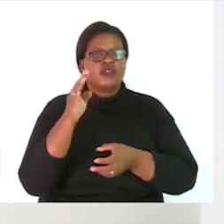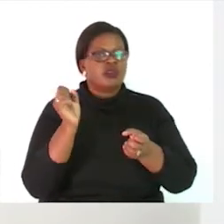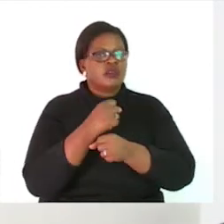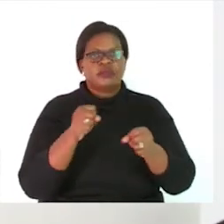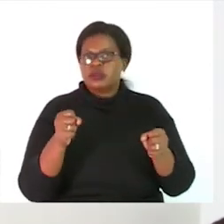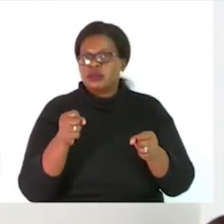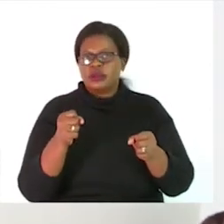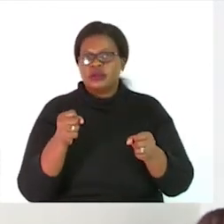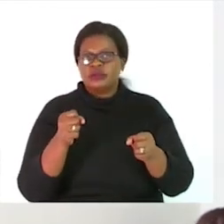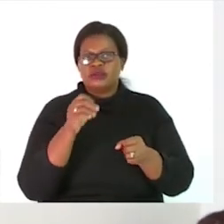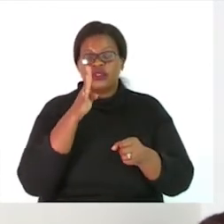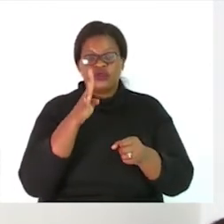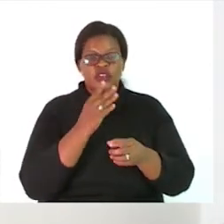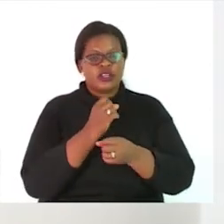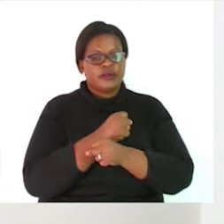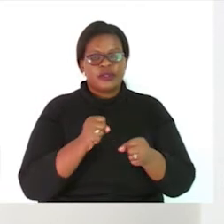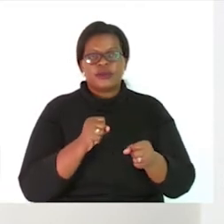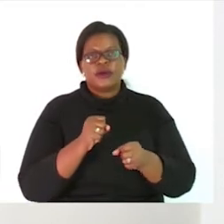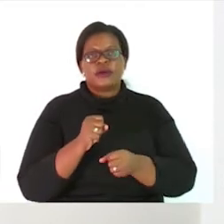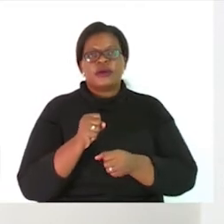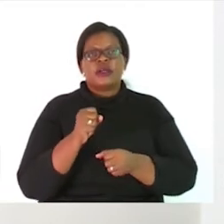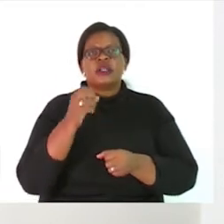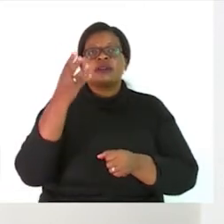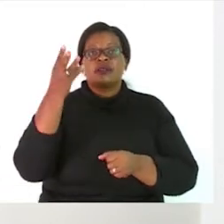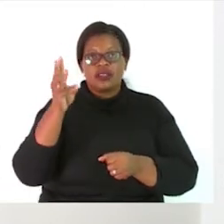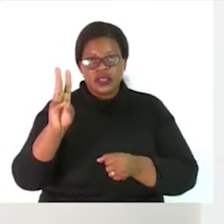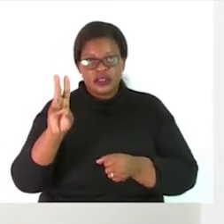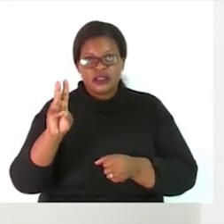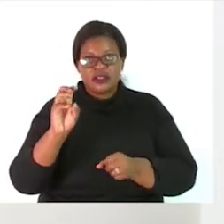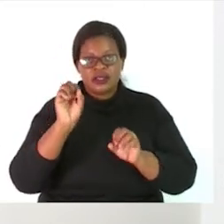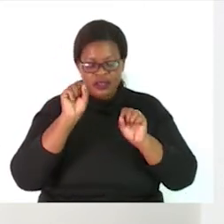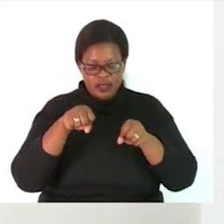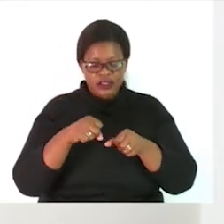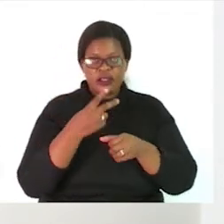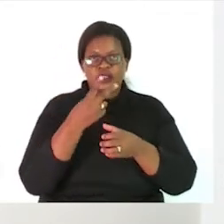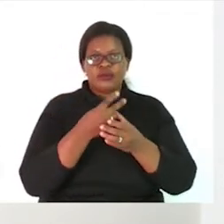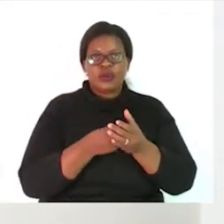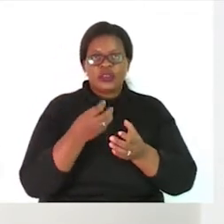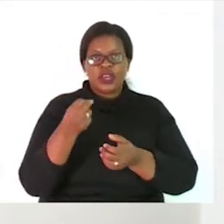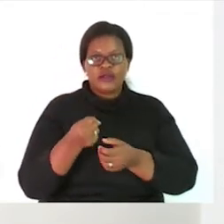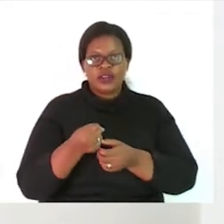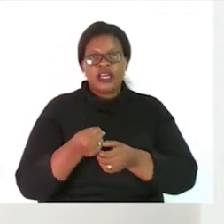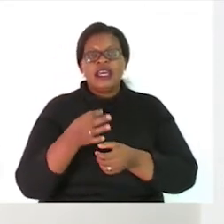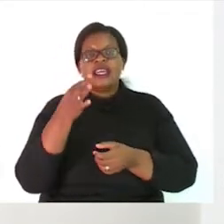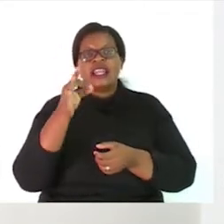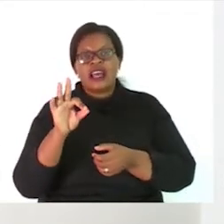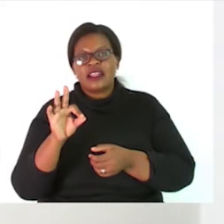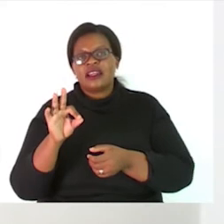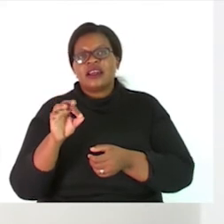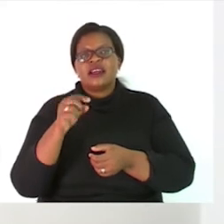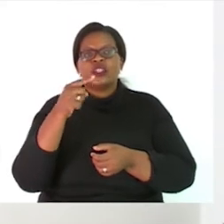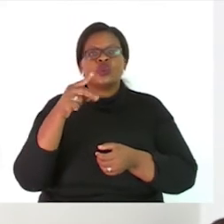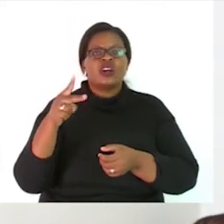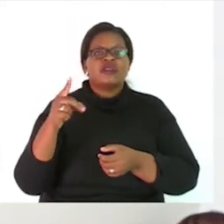3 we find in both sets. 6, 6 we find in both sets. Any